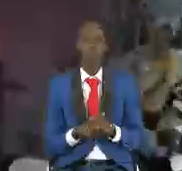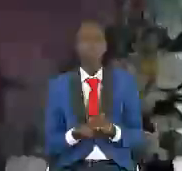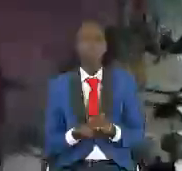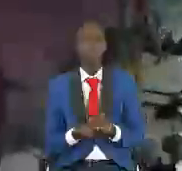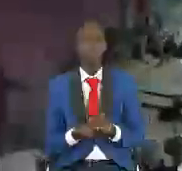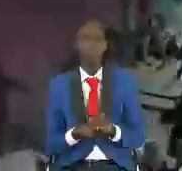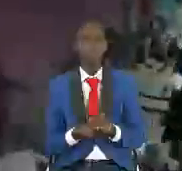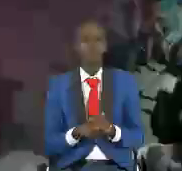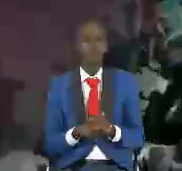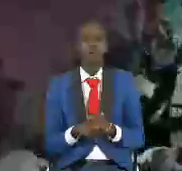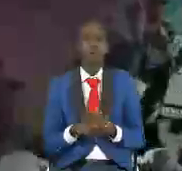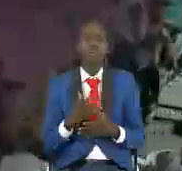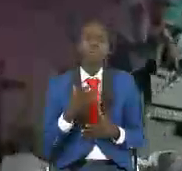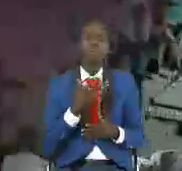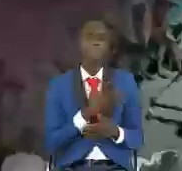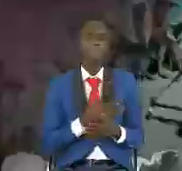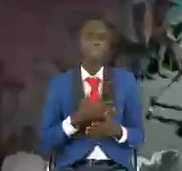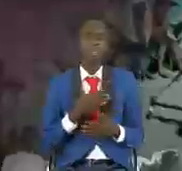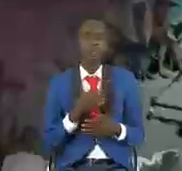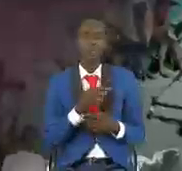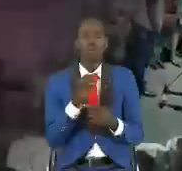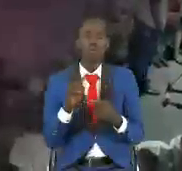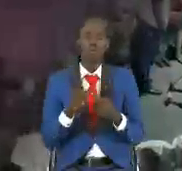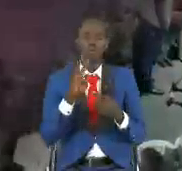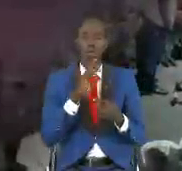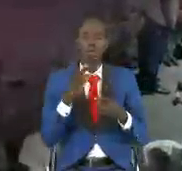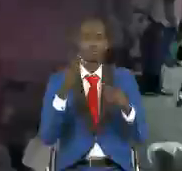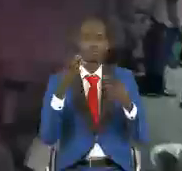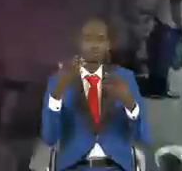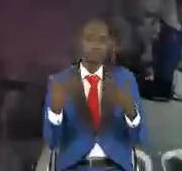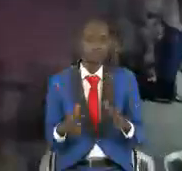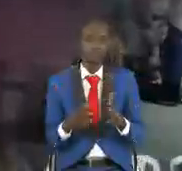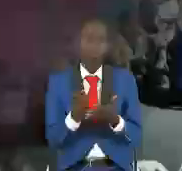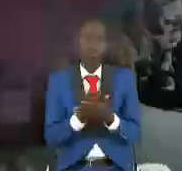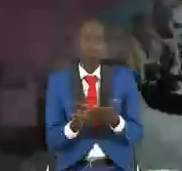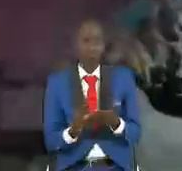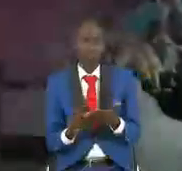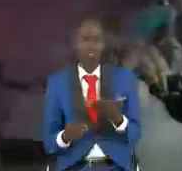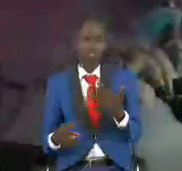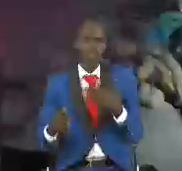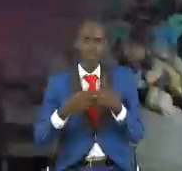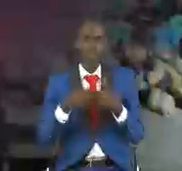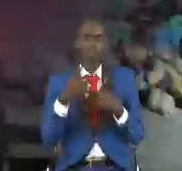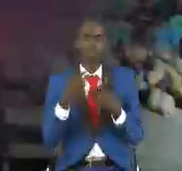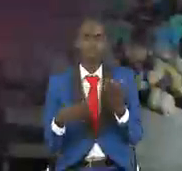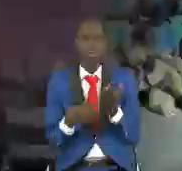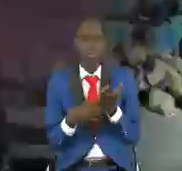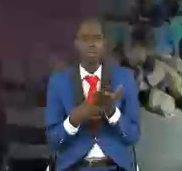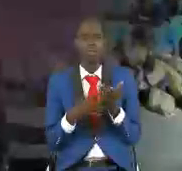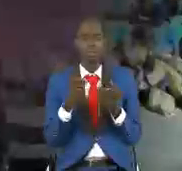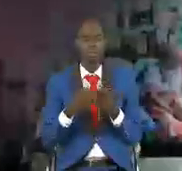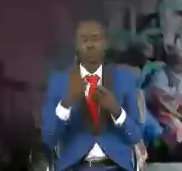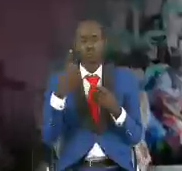Please collect the cards from all those who are filled and make sure that they are submitted to your